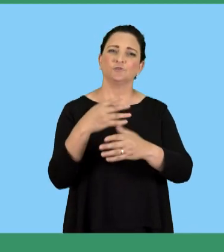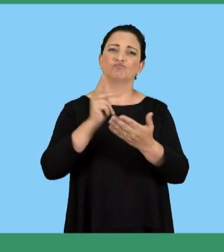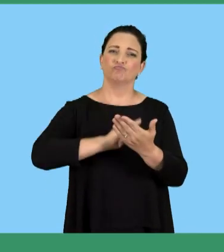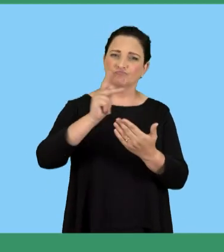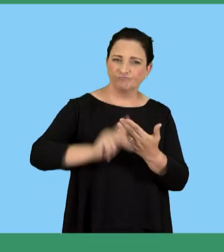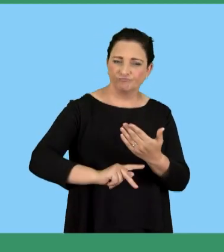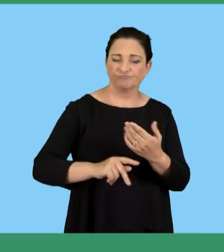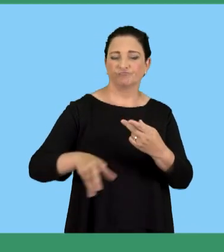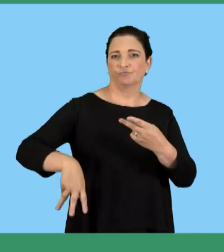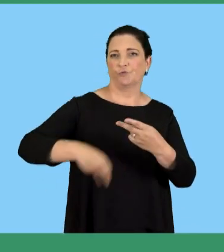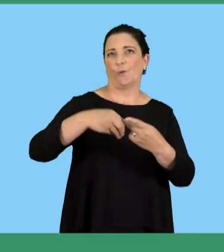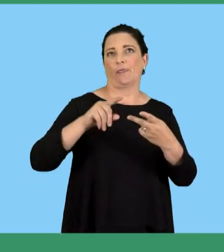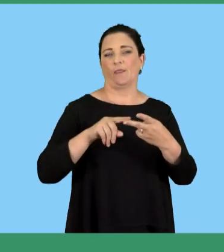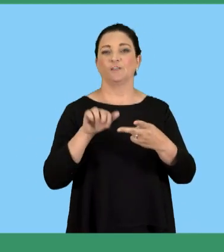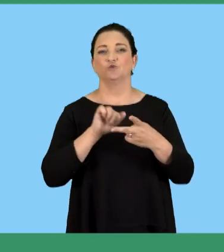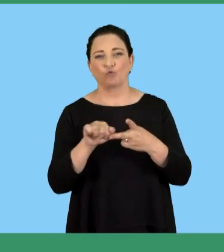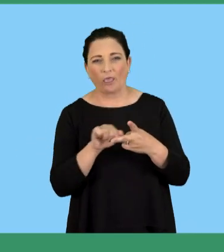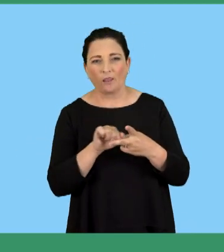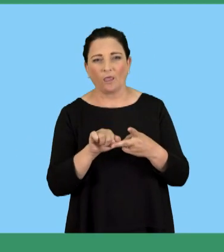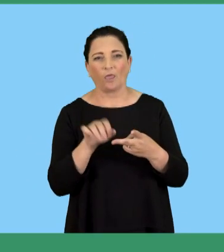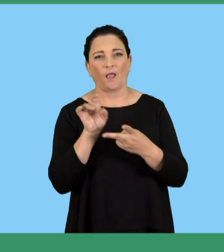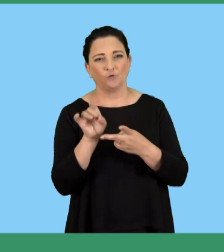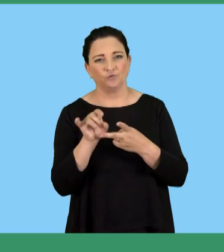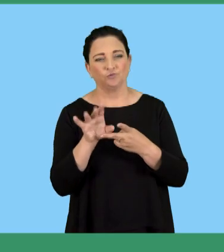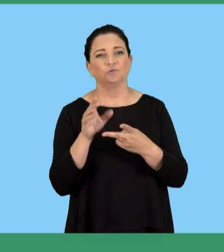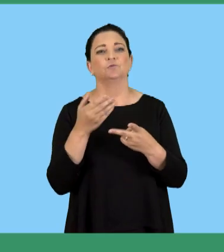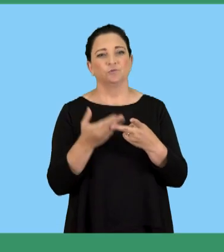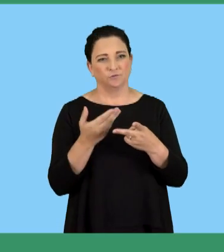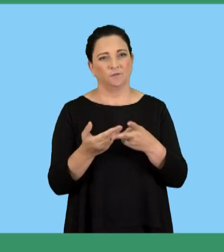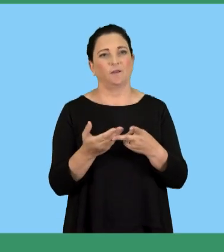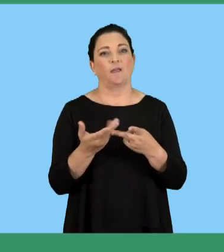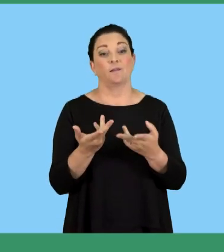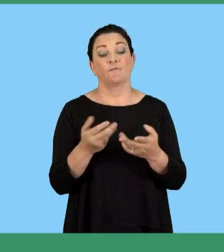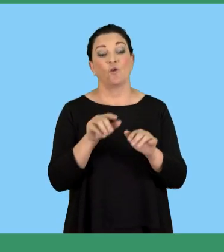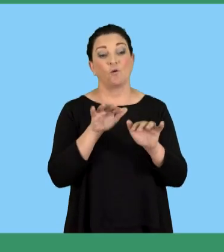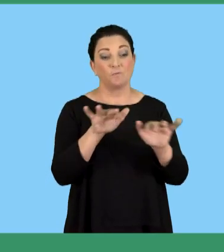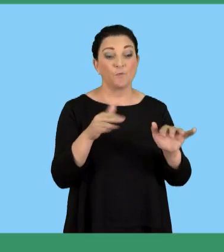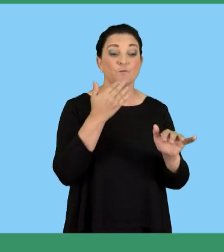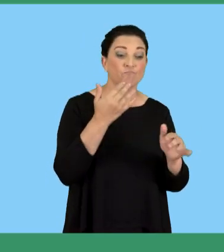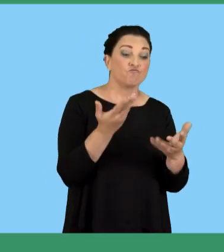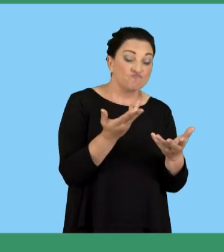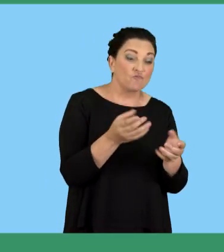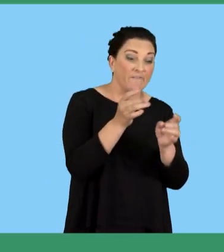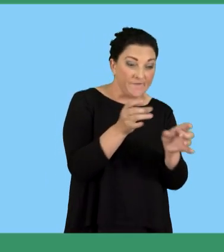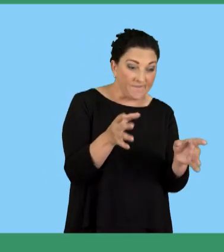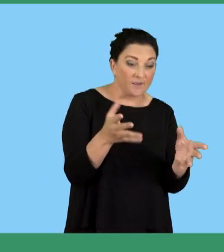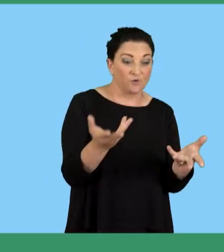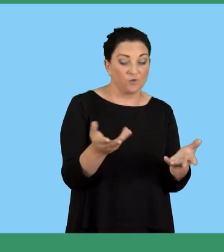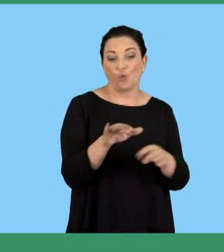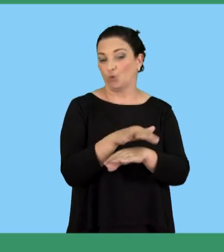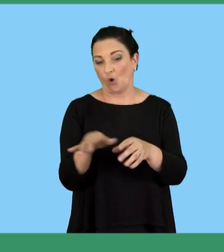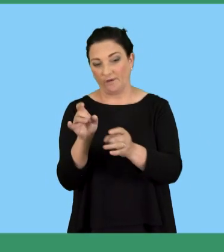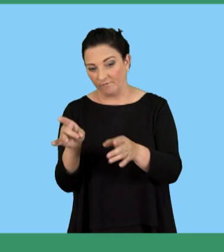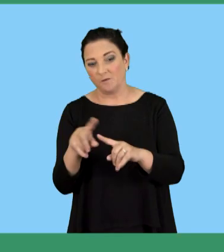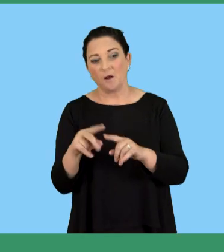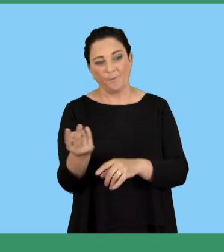counseling programs, and training counselors to provide infected and affected employees. That way the